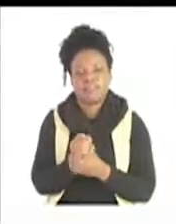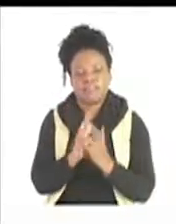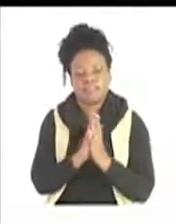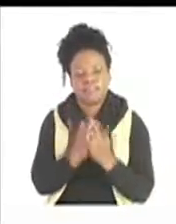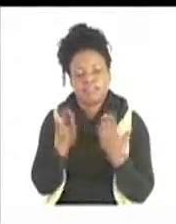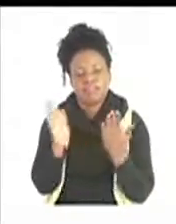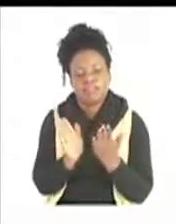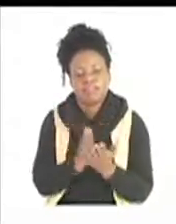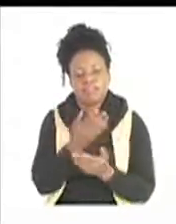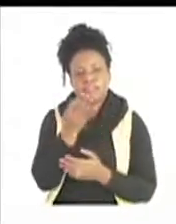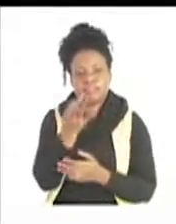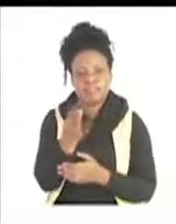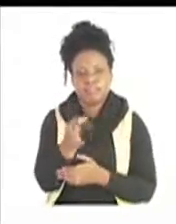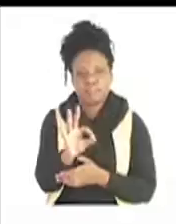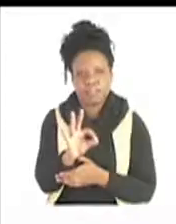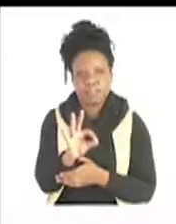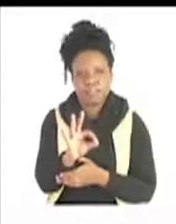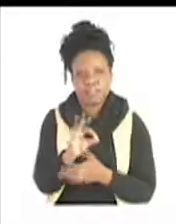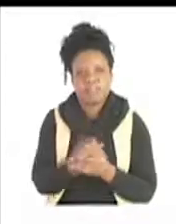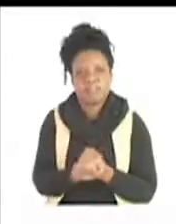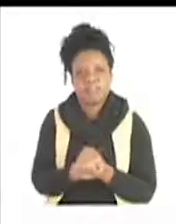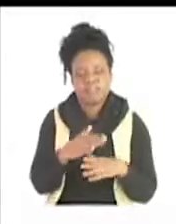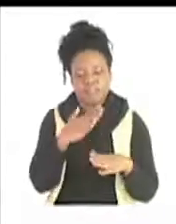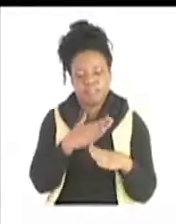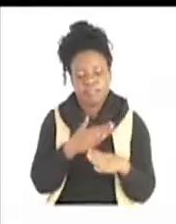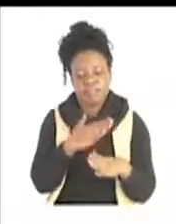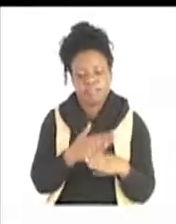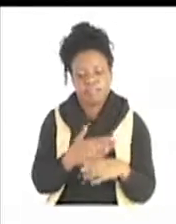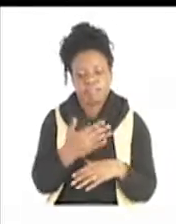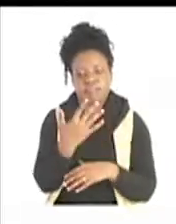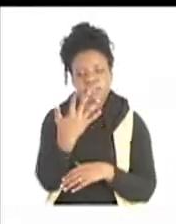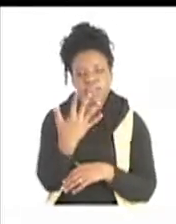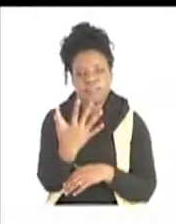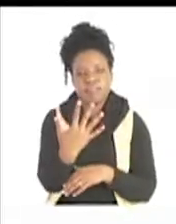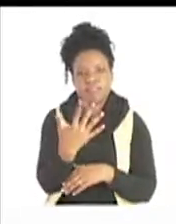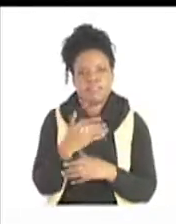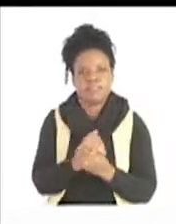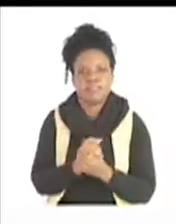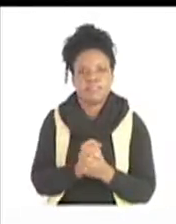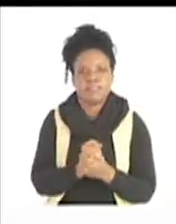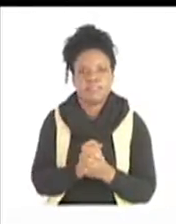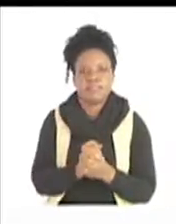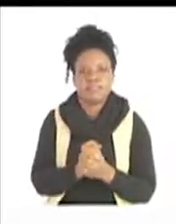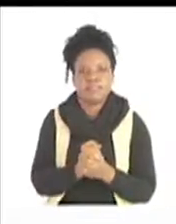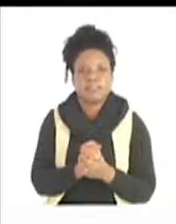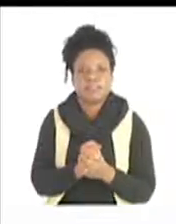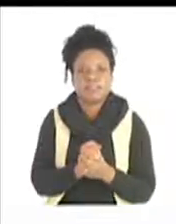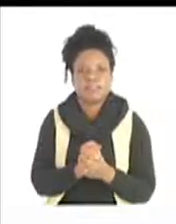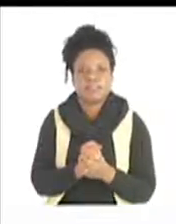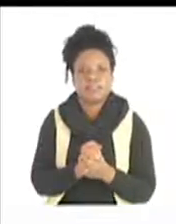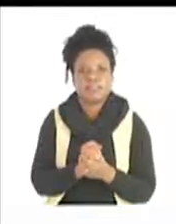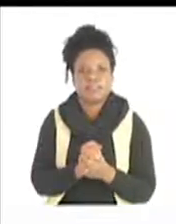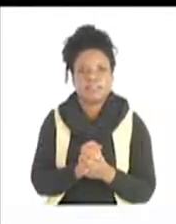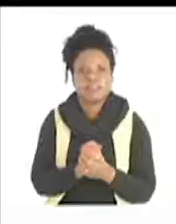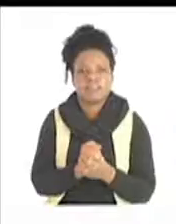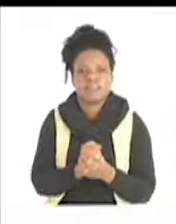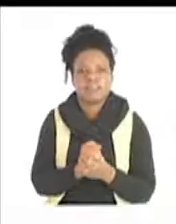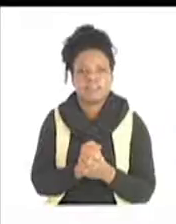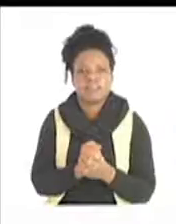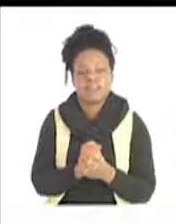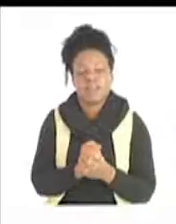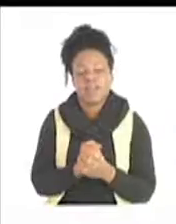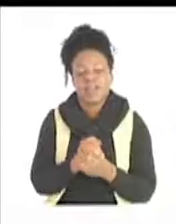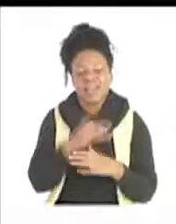9, there is exercise 5. Exercise 5 falls under